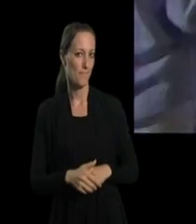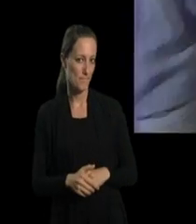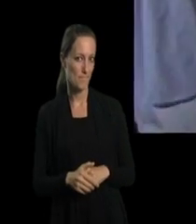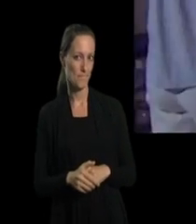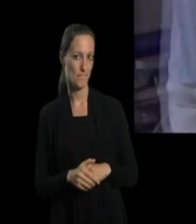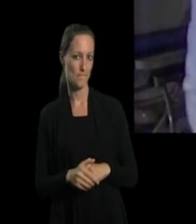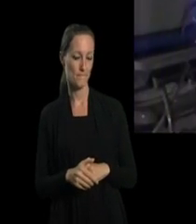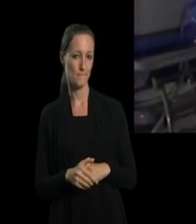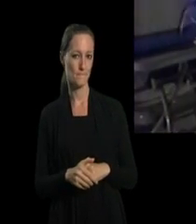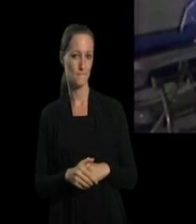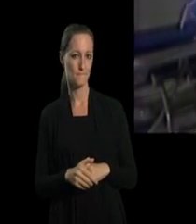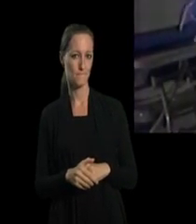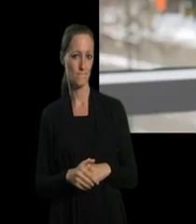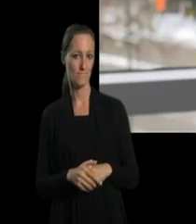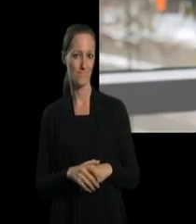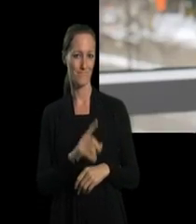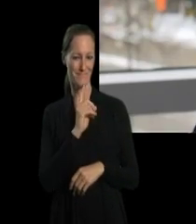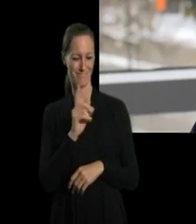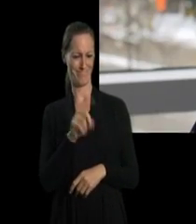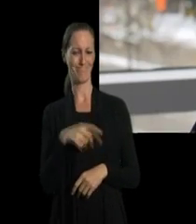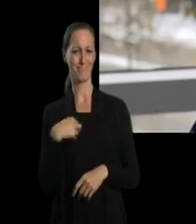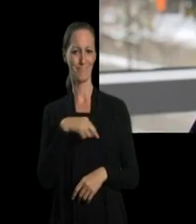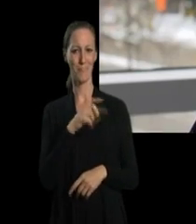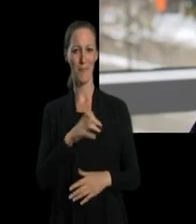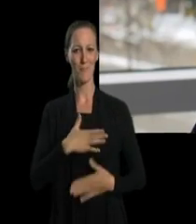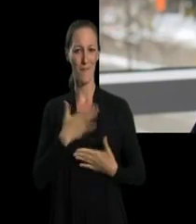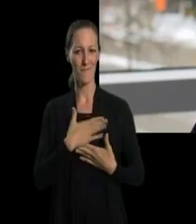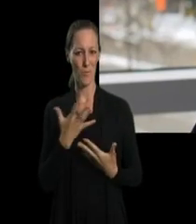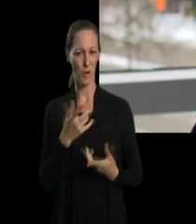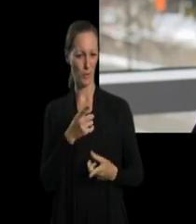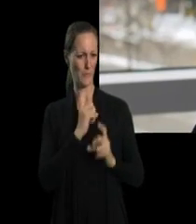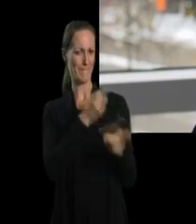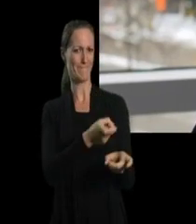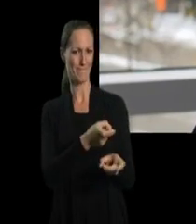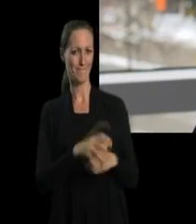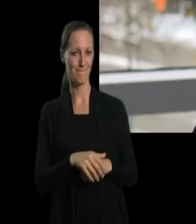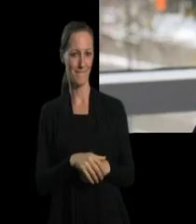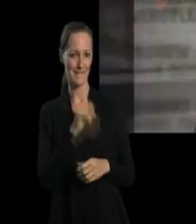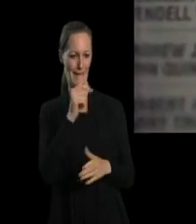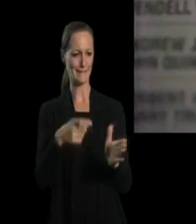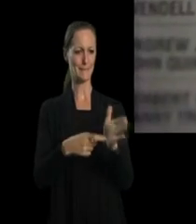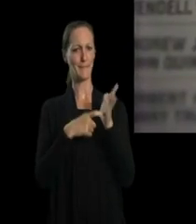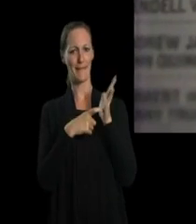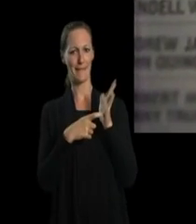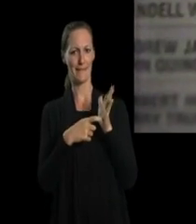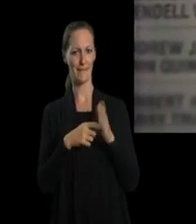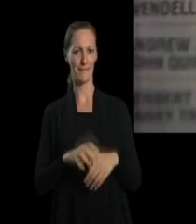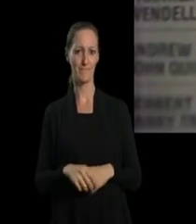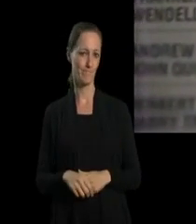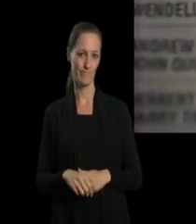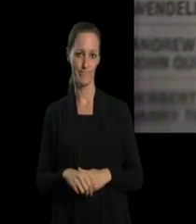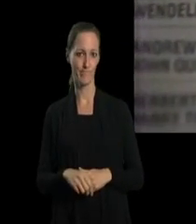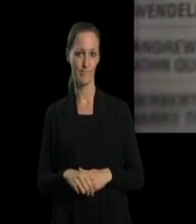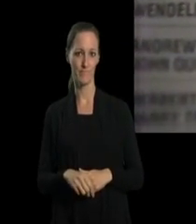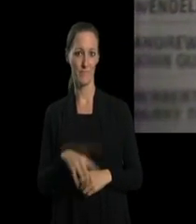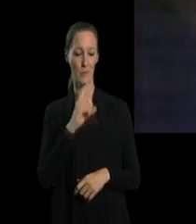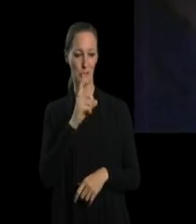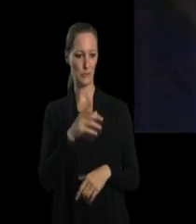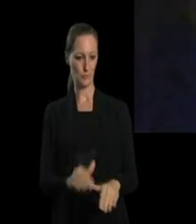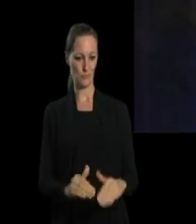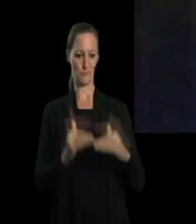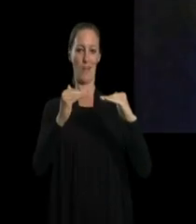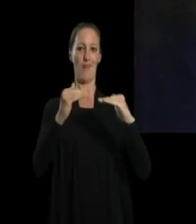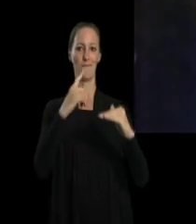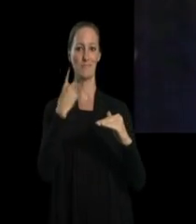taken care of. You needed to be grateful for what you were given and not be too demanding. It